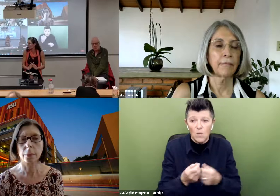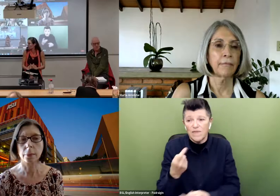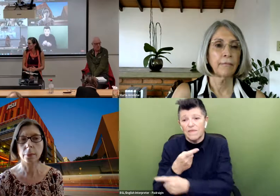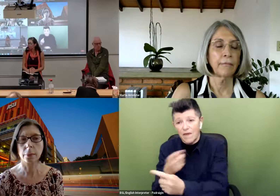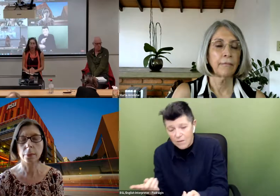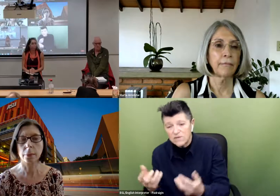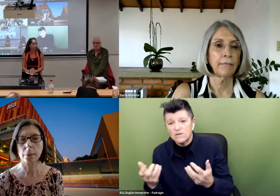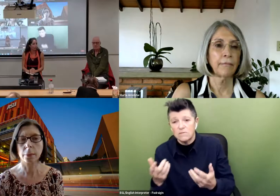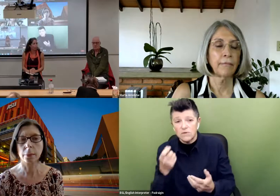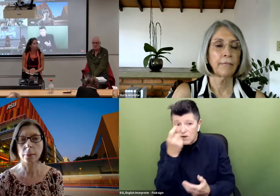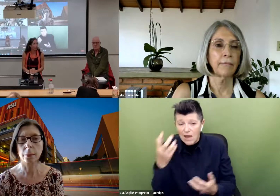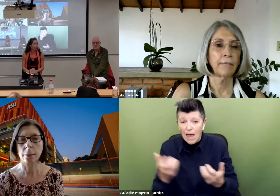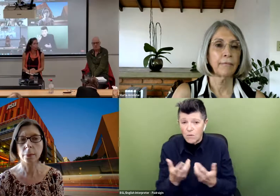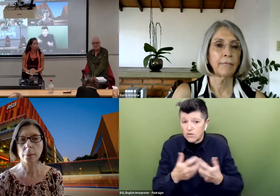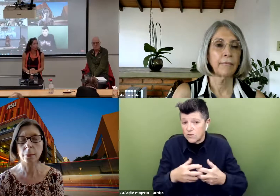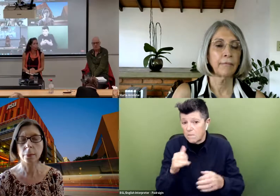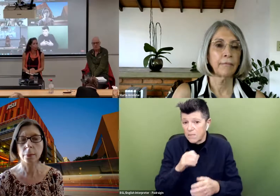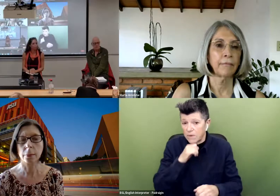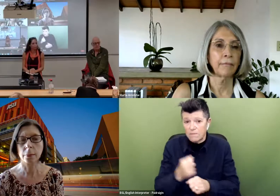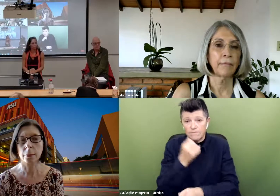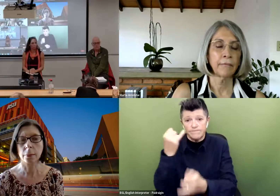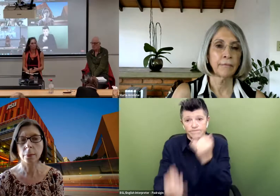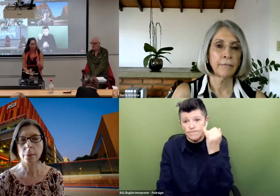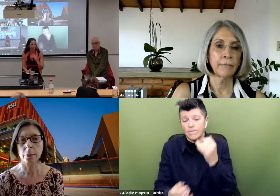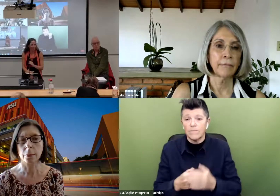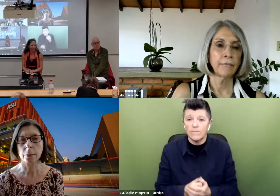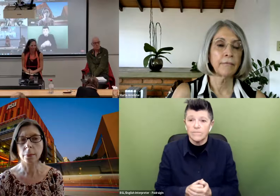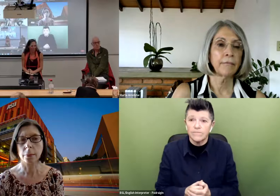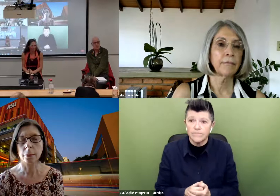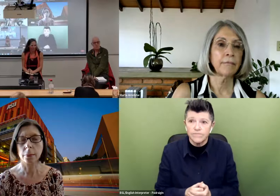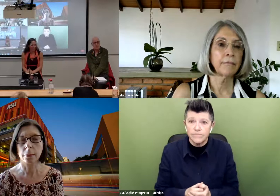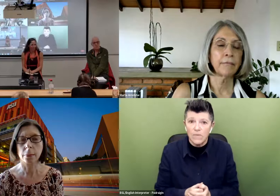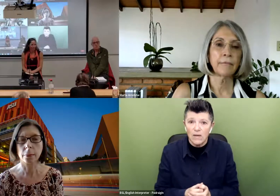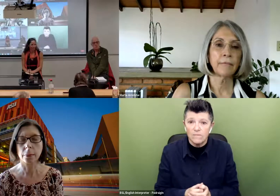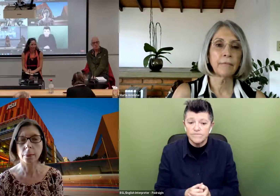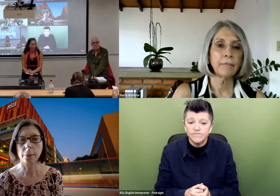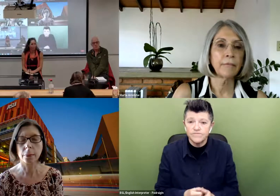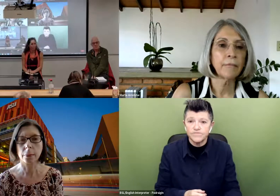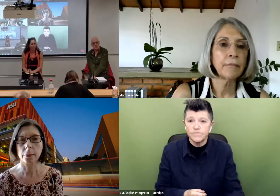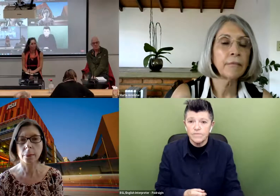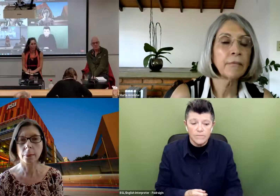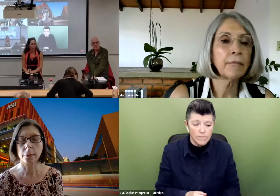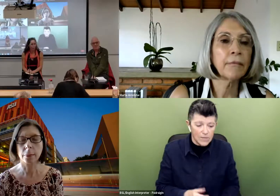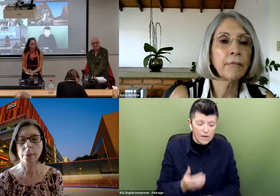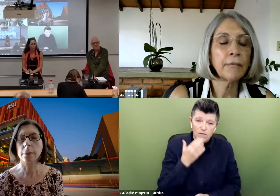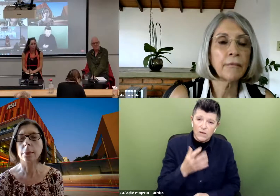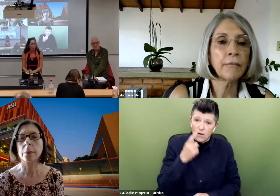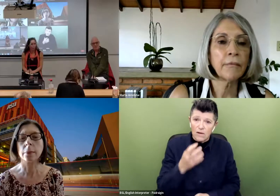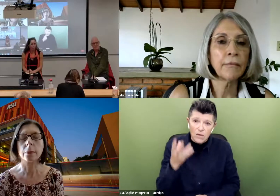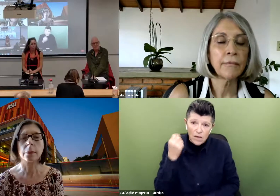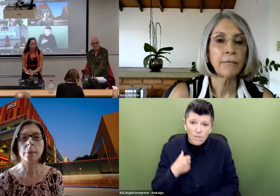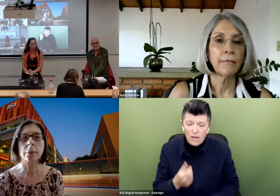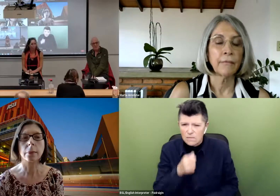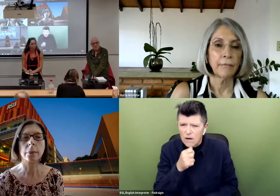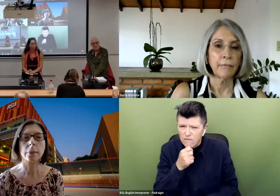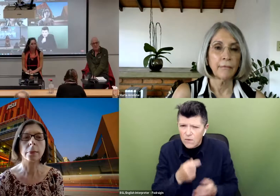exacerbate things instead of improve them. Please. Yes, thanks very much. Can you hear me all right? Is this on?